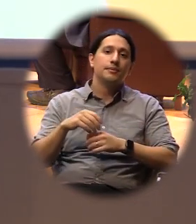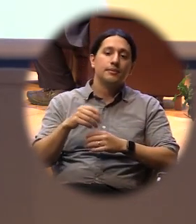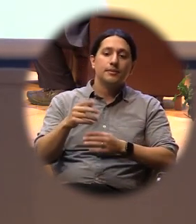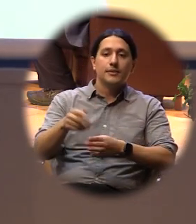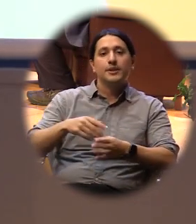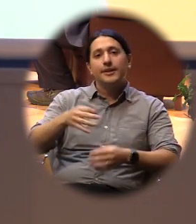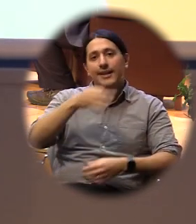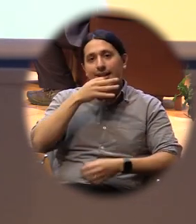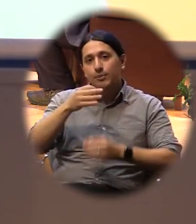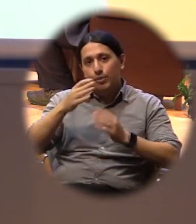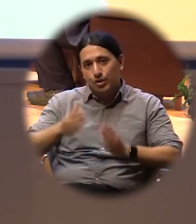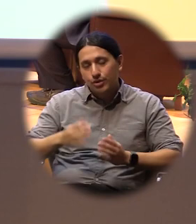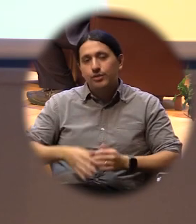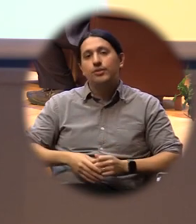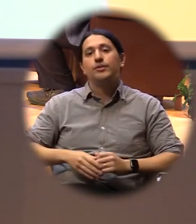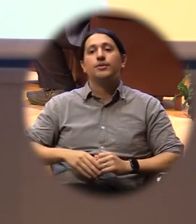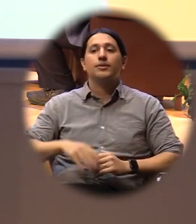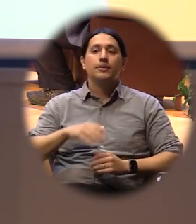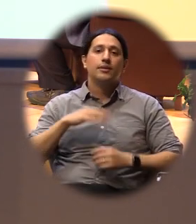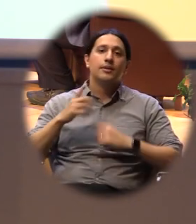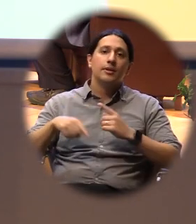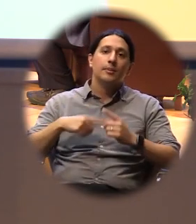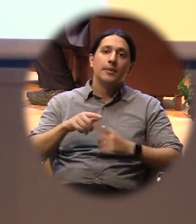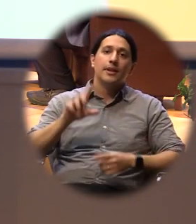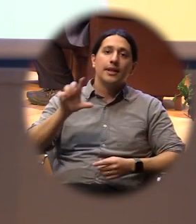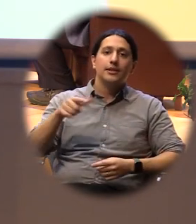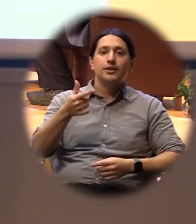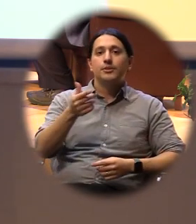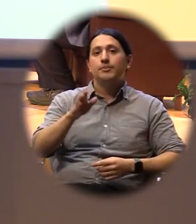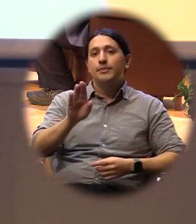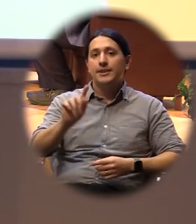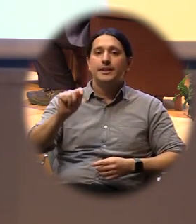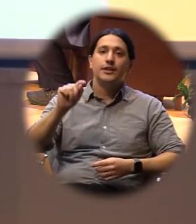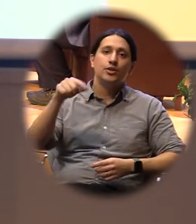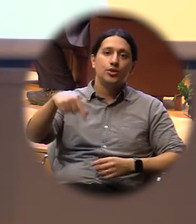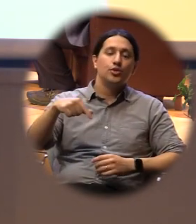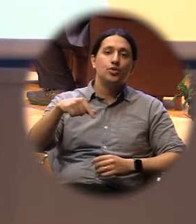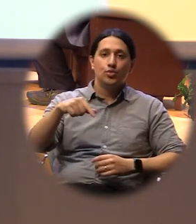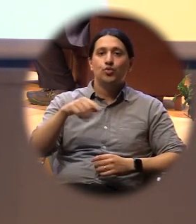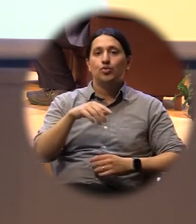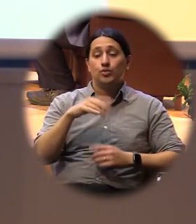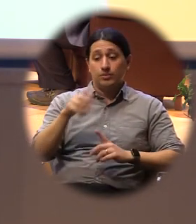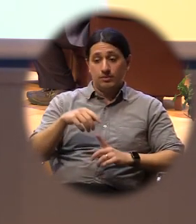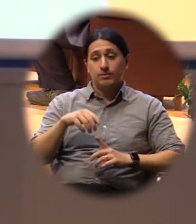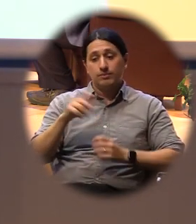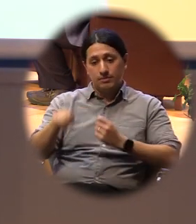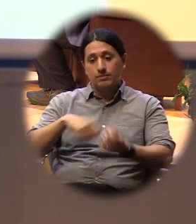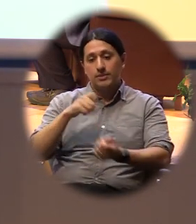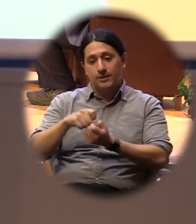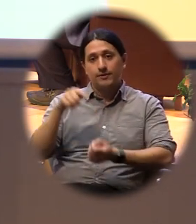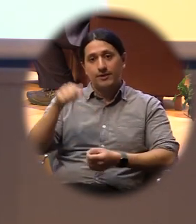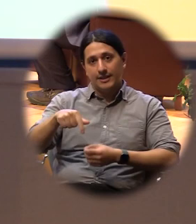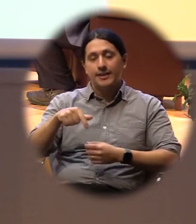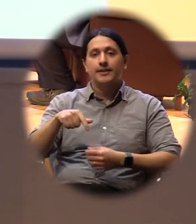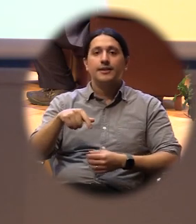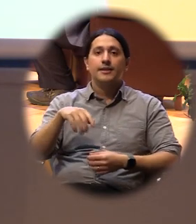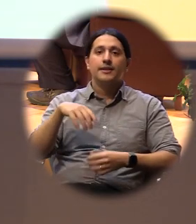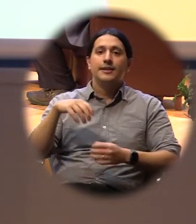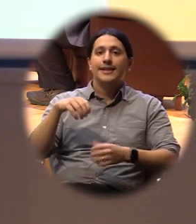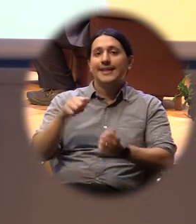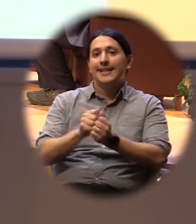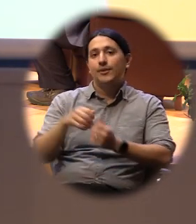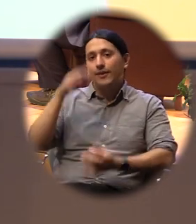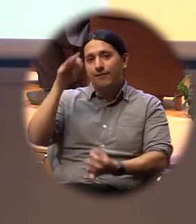plus conversations, especially around the intersection of faith. And my experience in conversion therapy and the fact that I know that it is